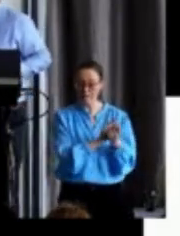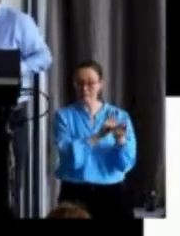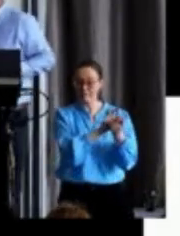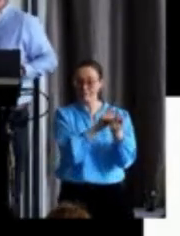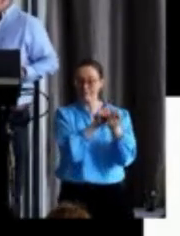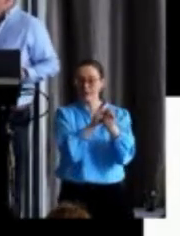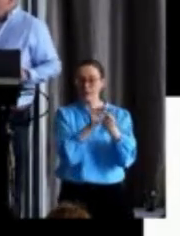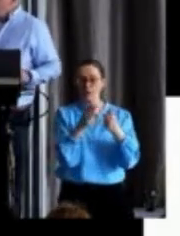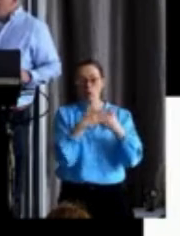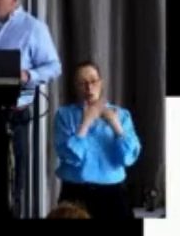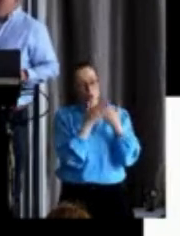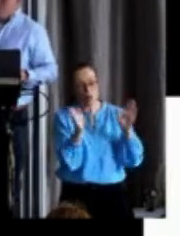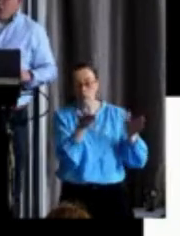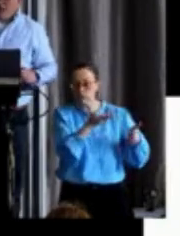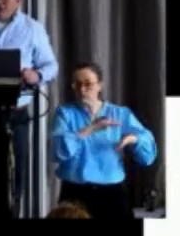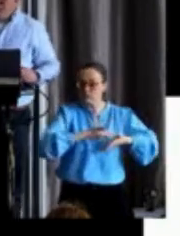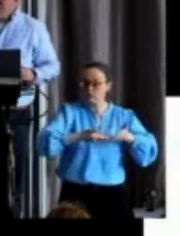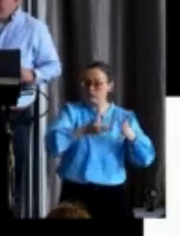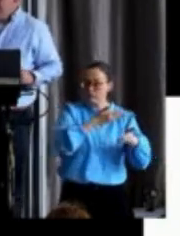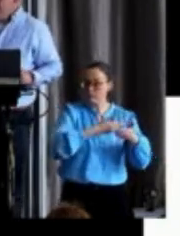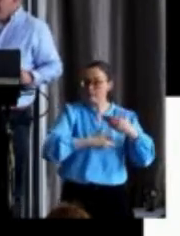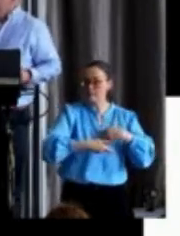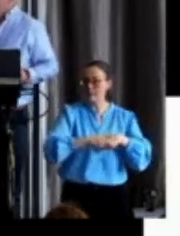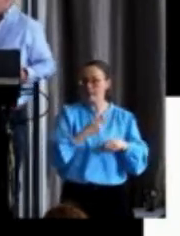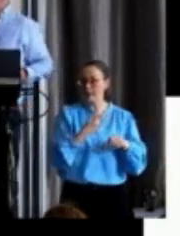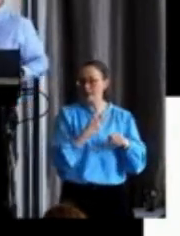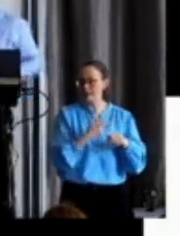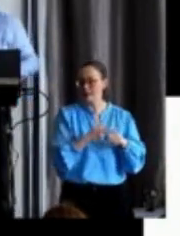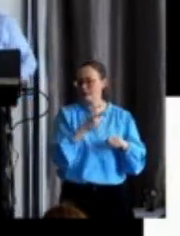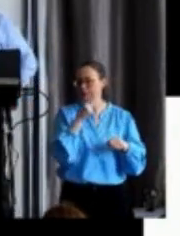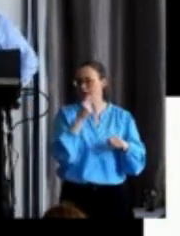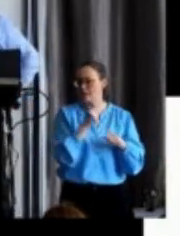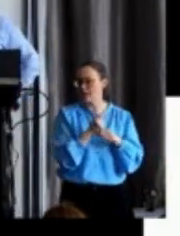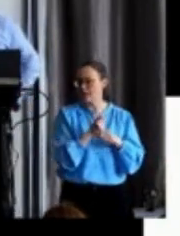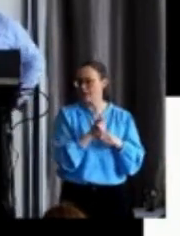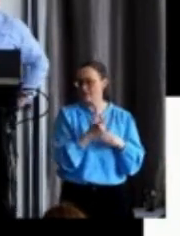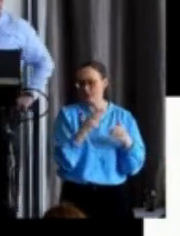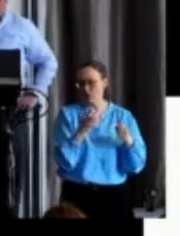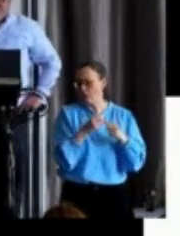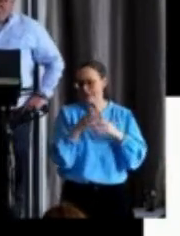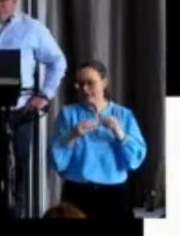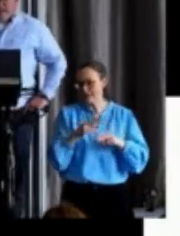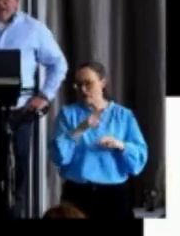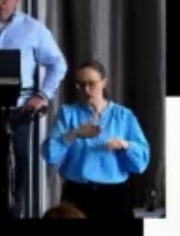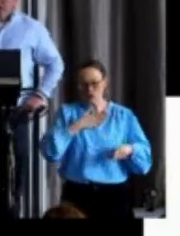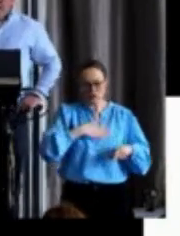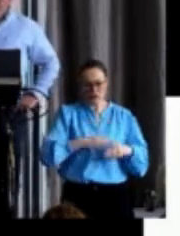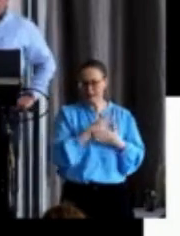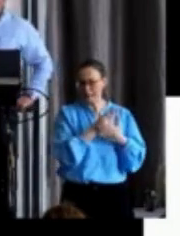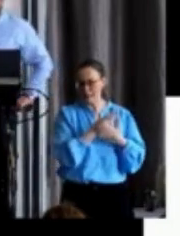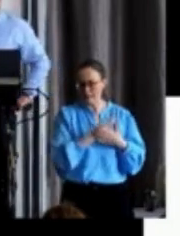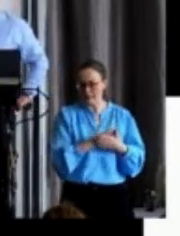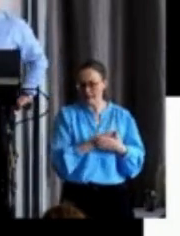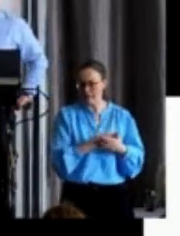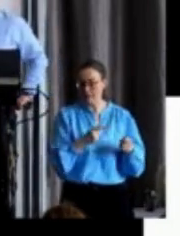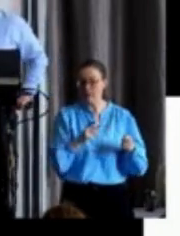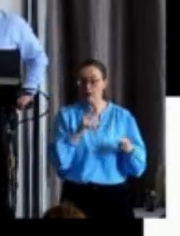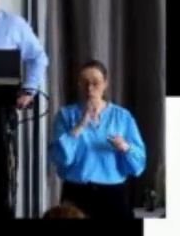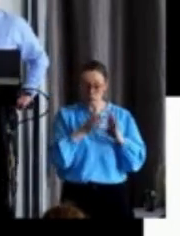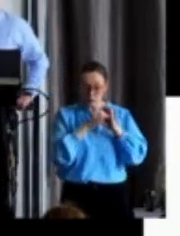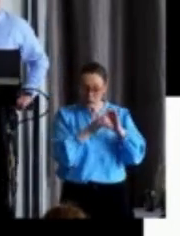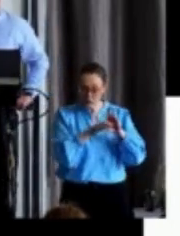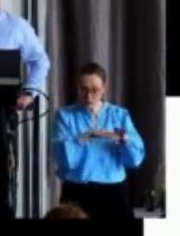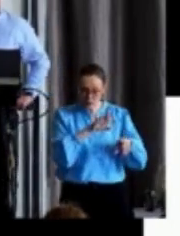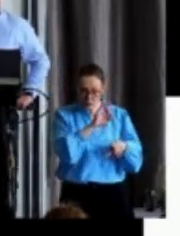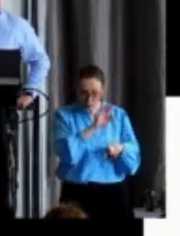regular and open discussions, going back to what I was saying, the things that aren't often talked about. And the relationship with the GP is